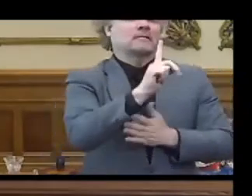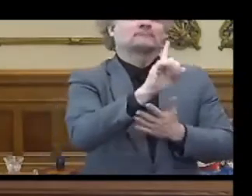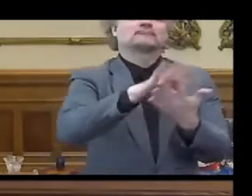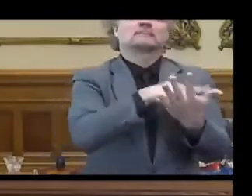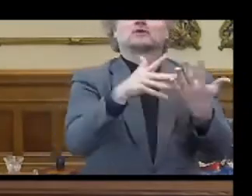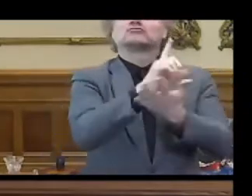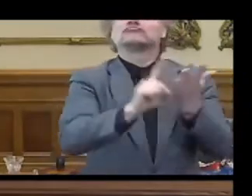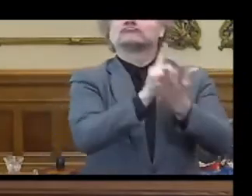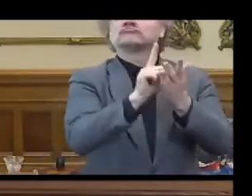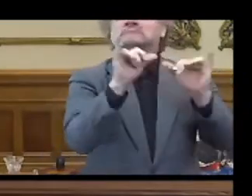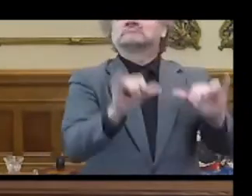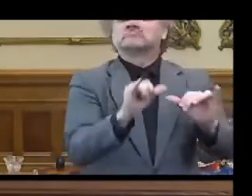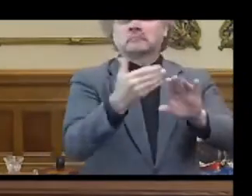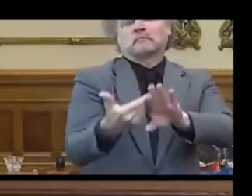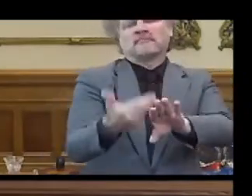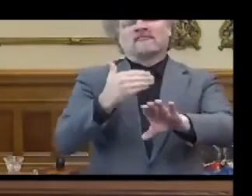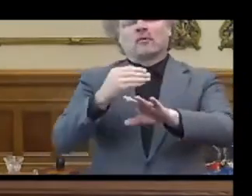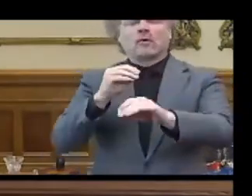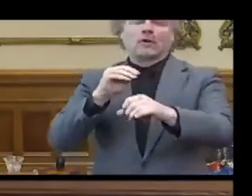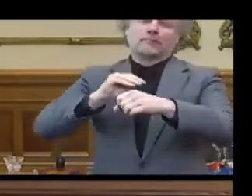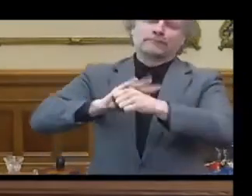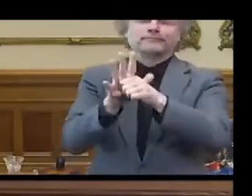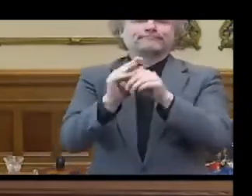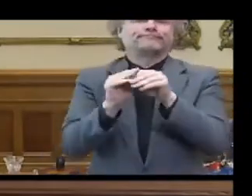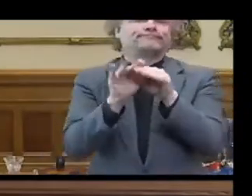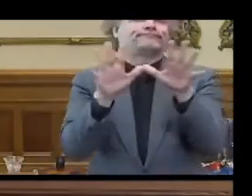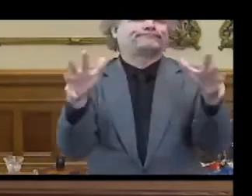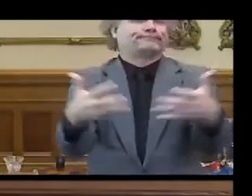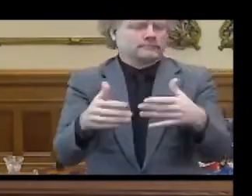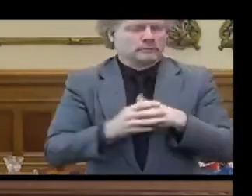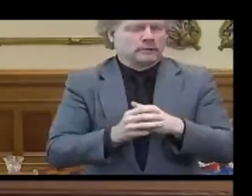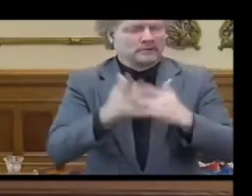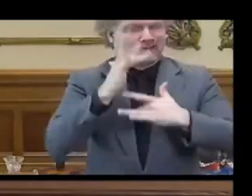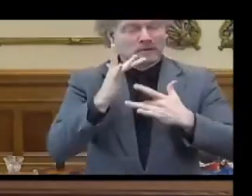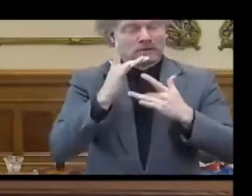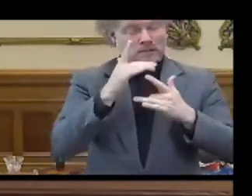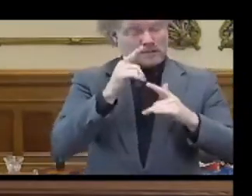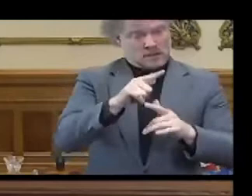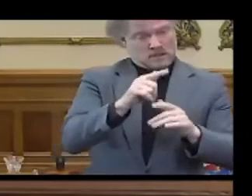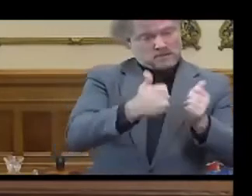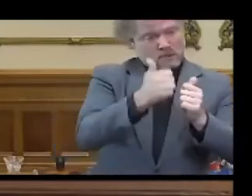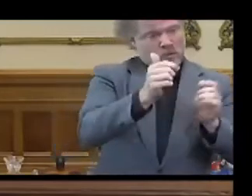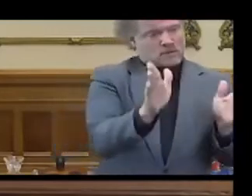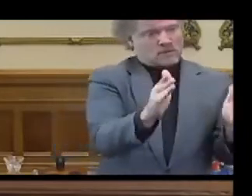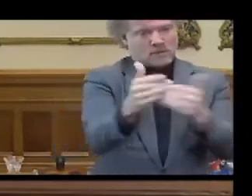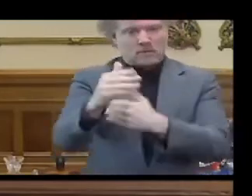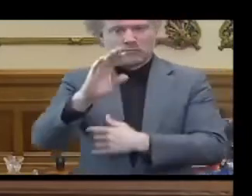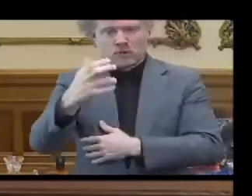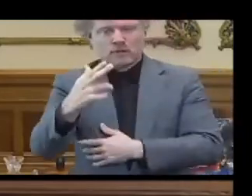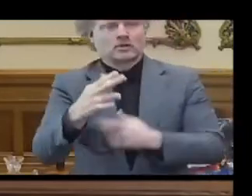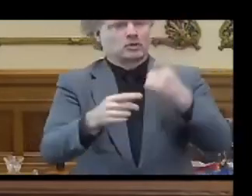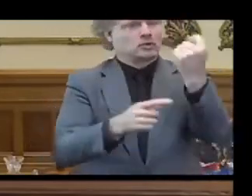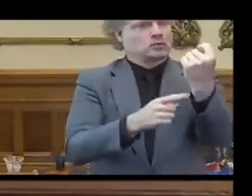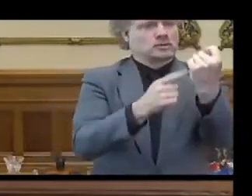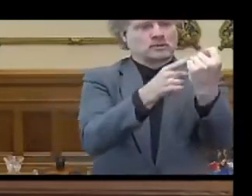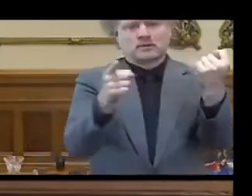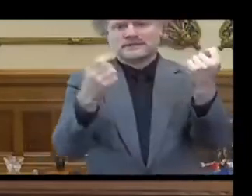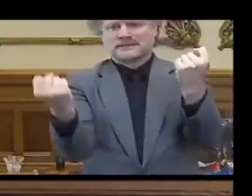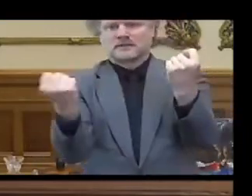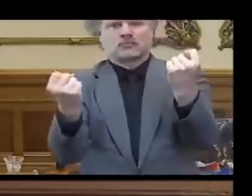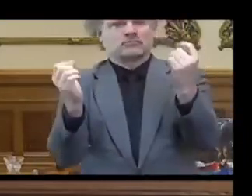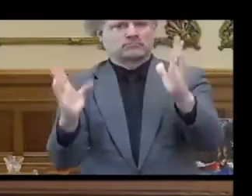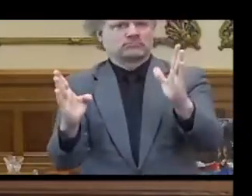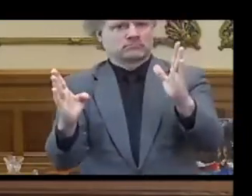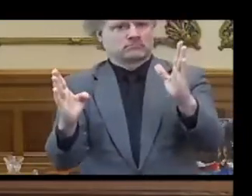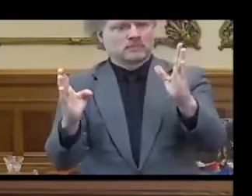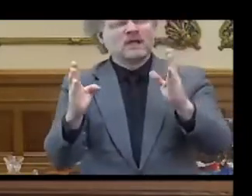they had before the pandemic started. For most of our branches, this means that we'll be open Tuesday through Saturday. So we